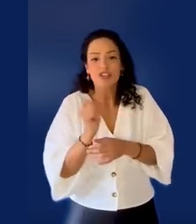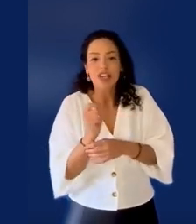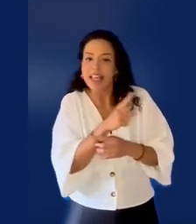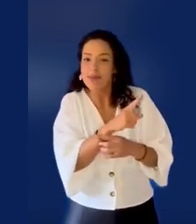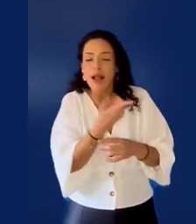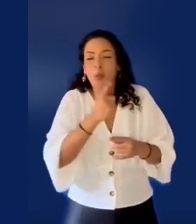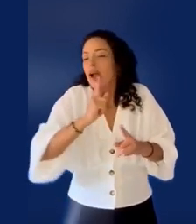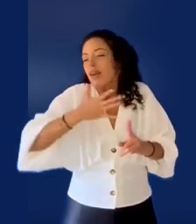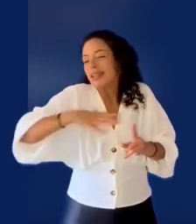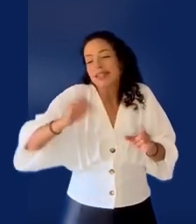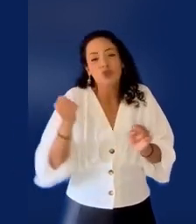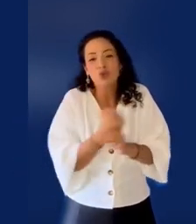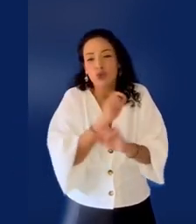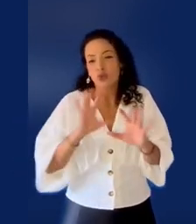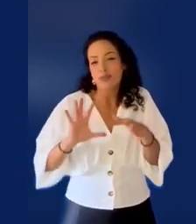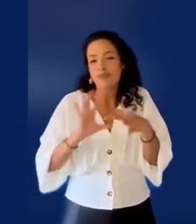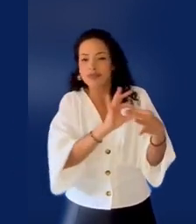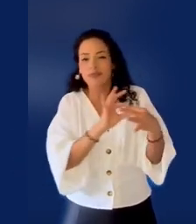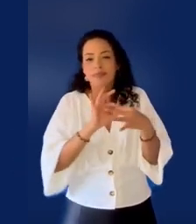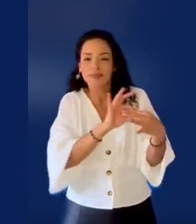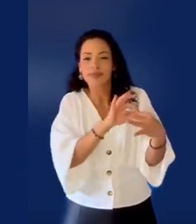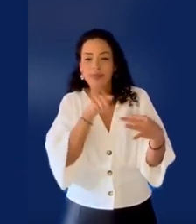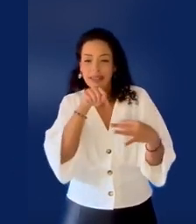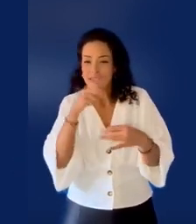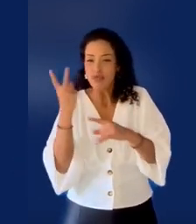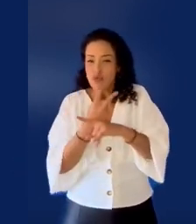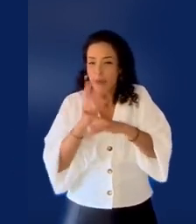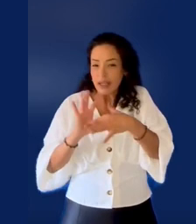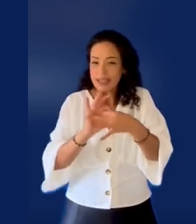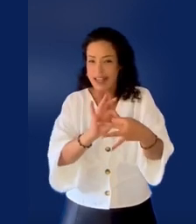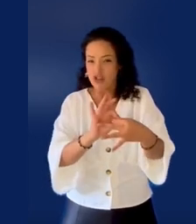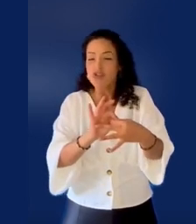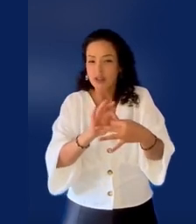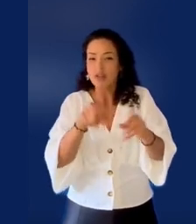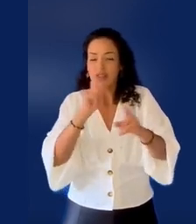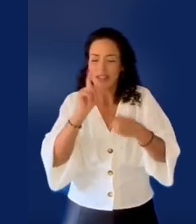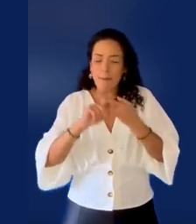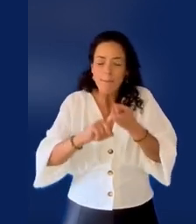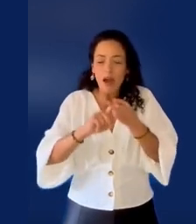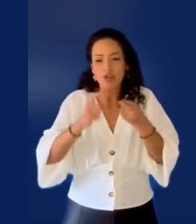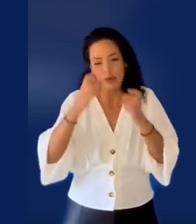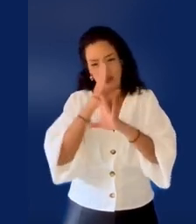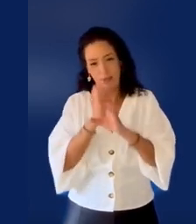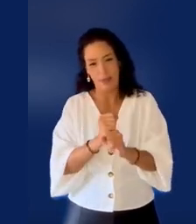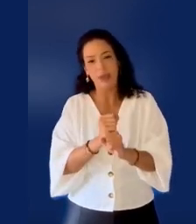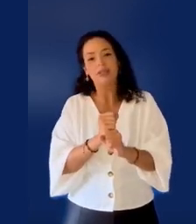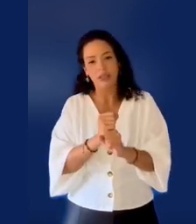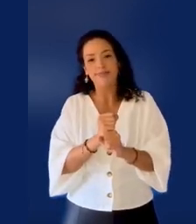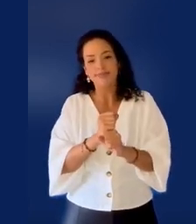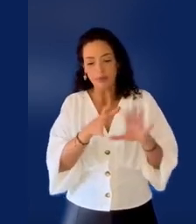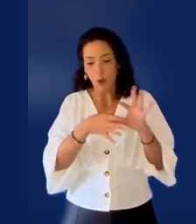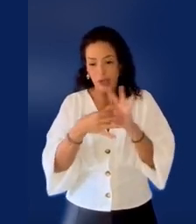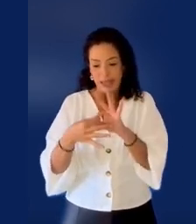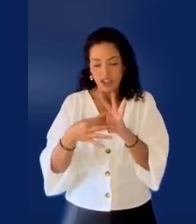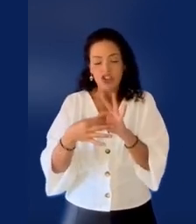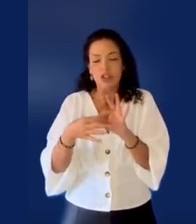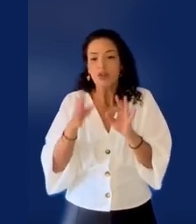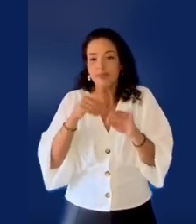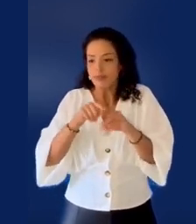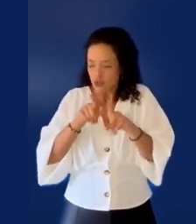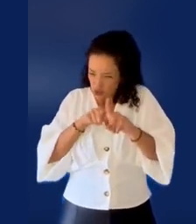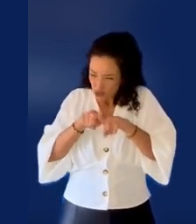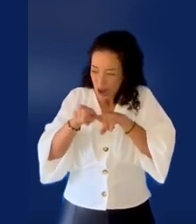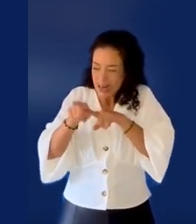sustain contact with them. Reconnection both relies upon and demands this openness and commitment, to reach beyond connection to bring someone